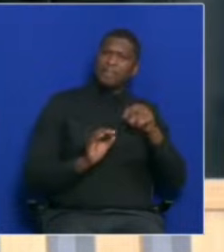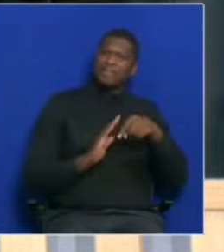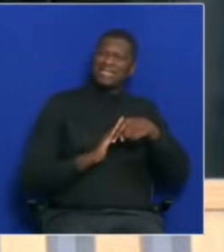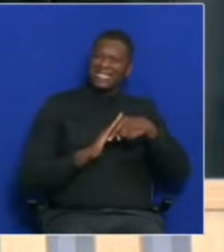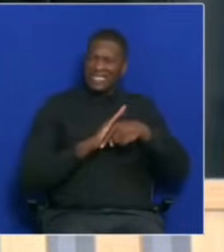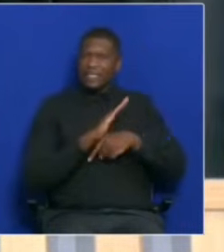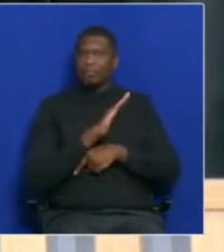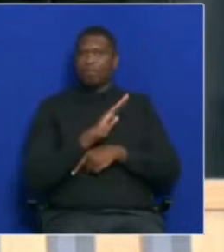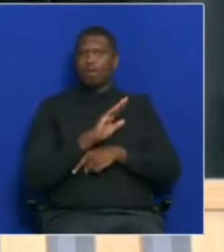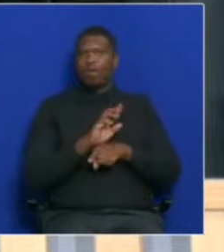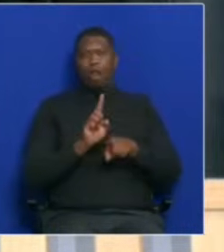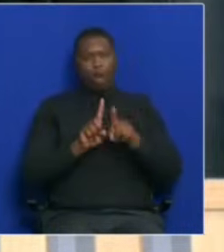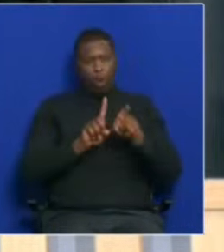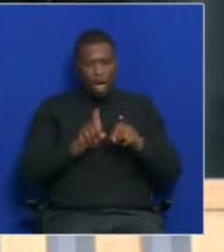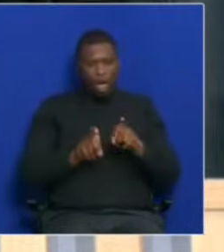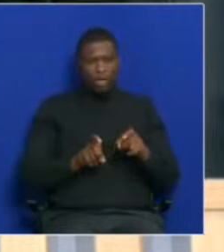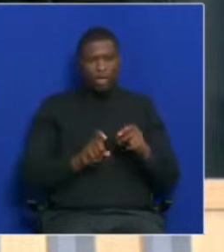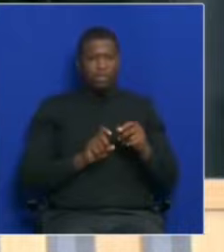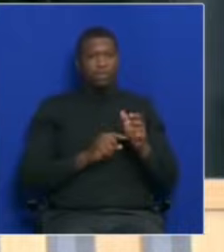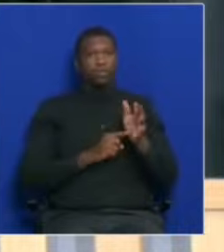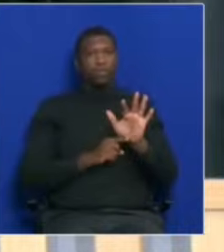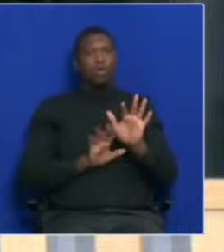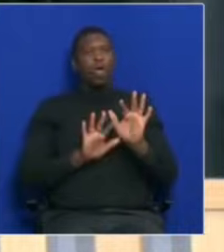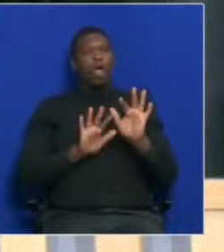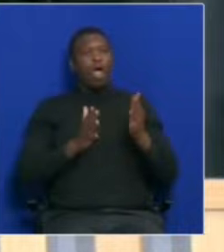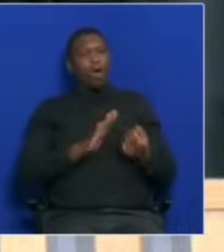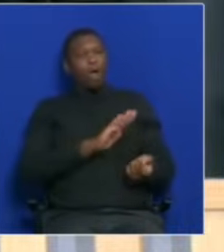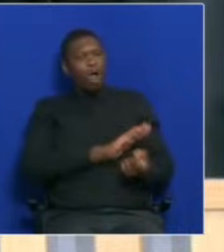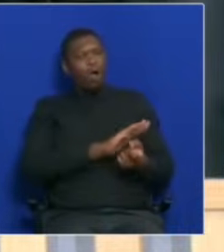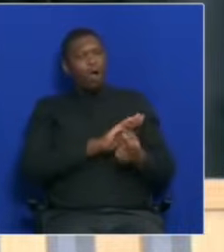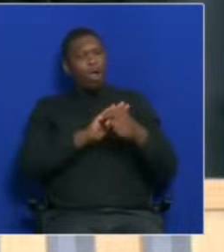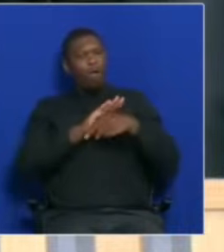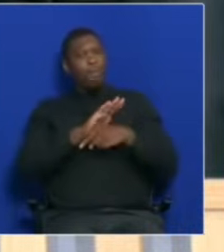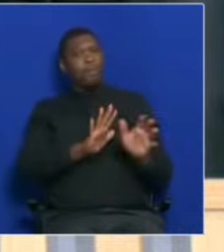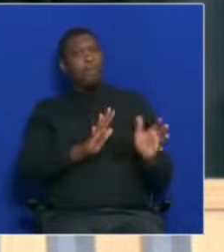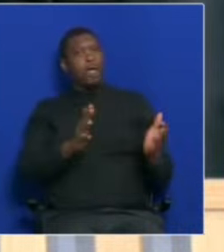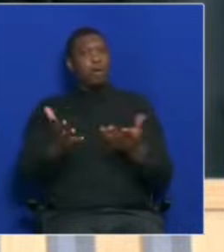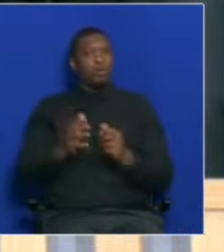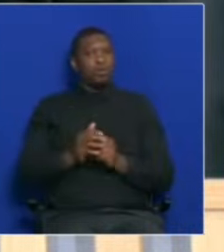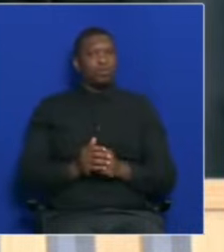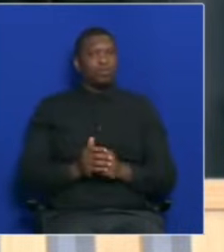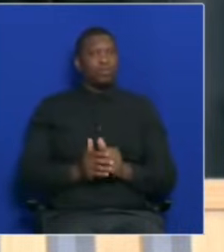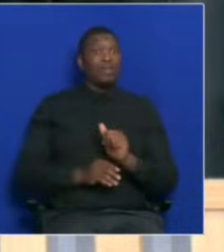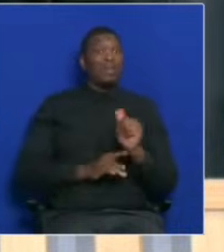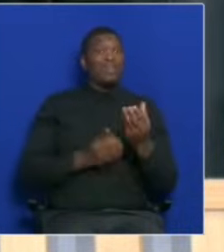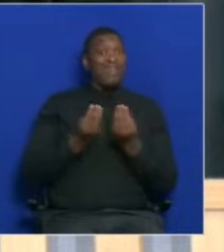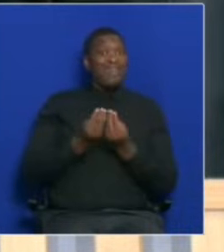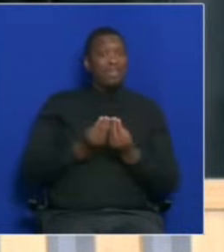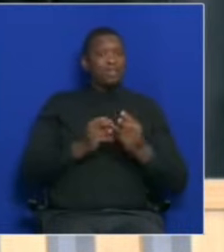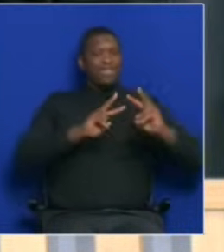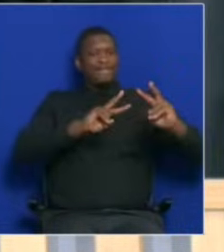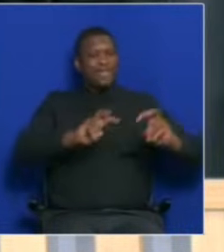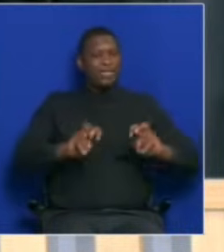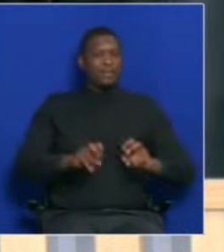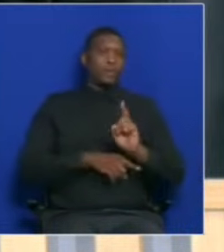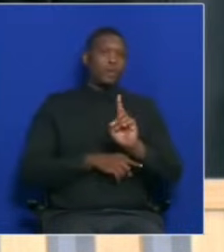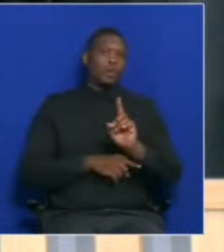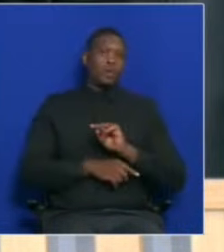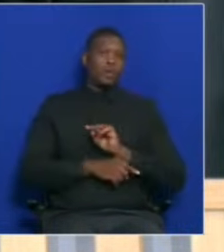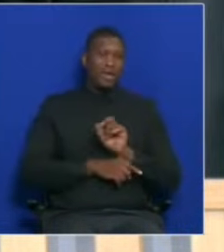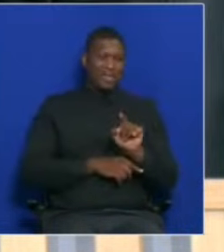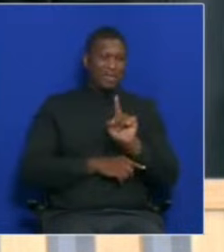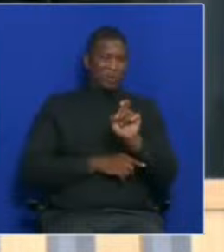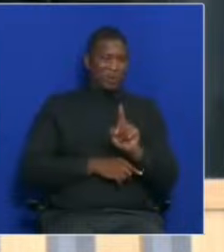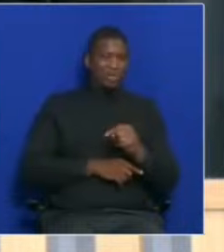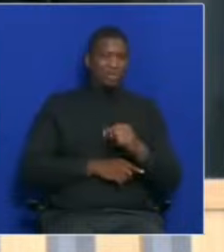into how far does this go? Well, what else was being investigated? Because that's a question that I ask myself as a commissioner,